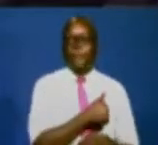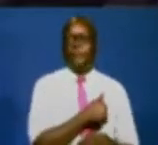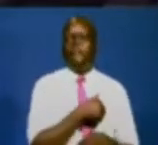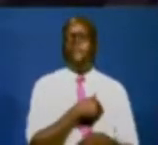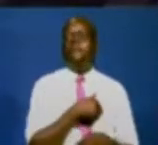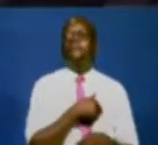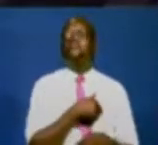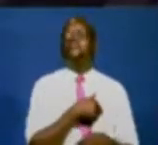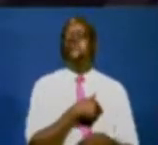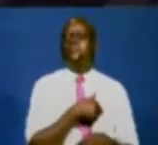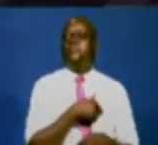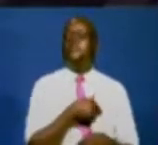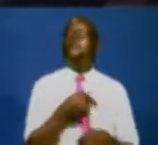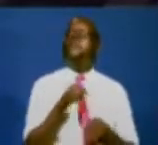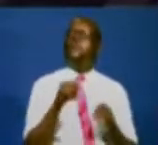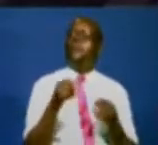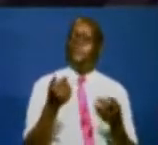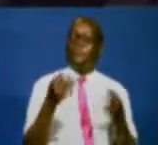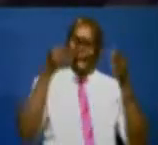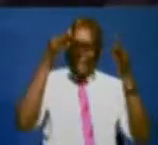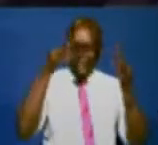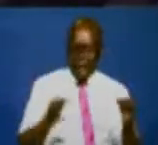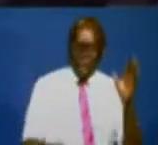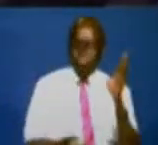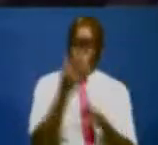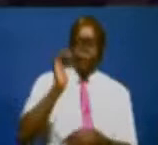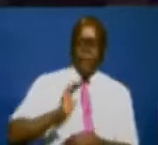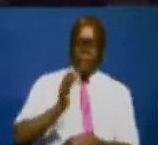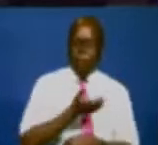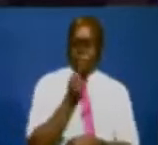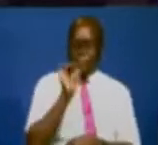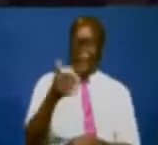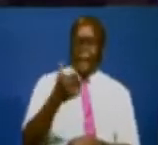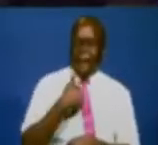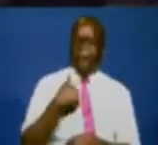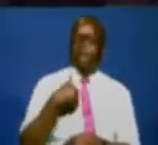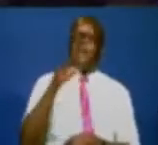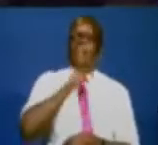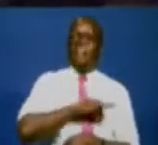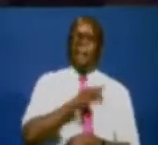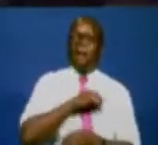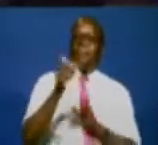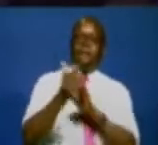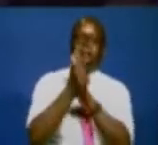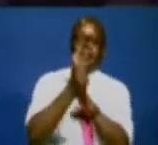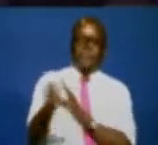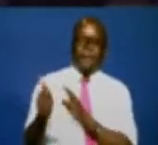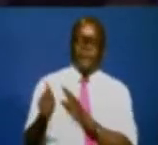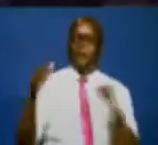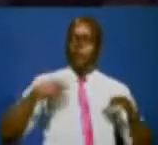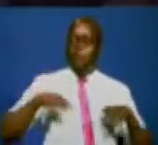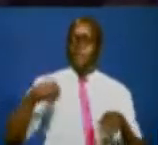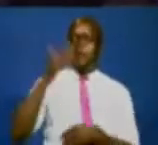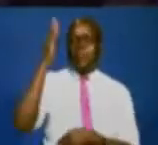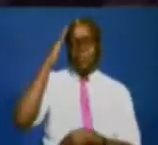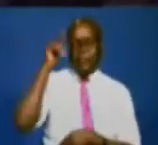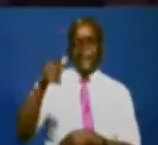we recede to committees so that we can have the benefit of expertise of people who know this